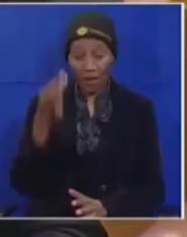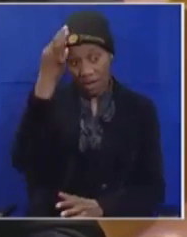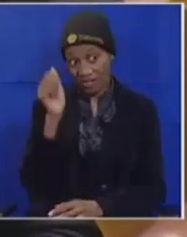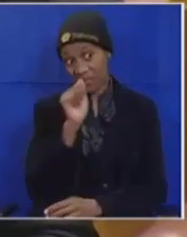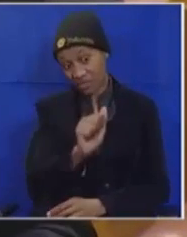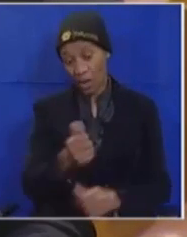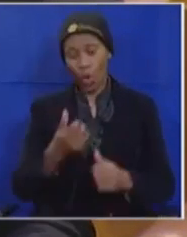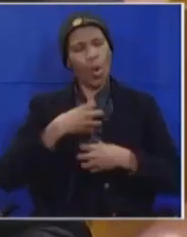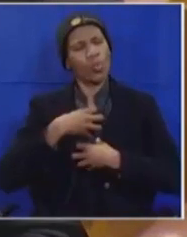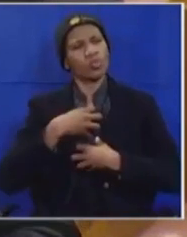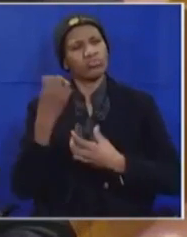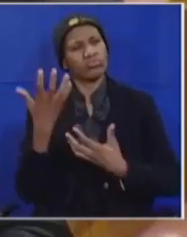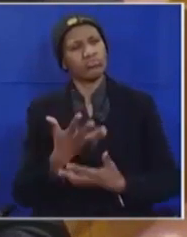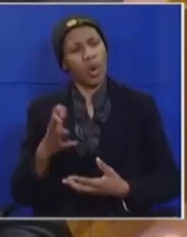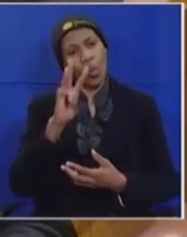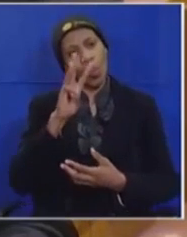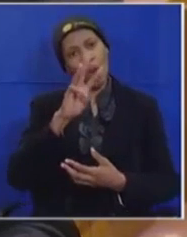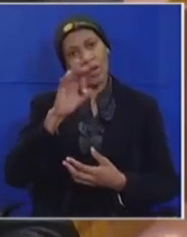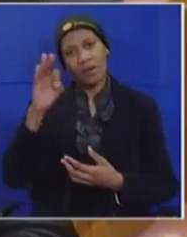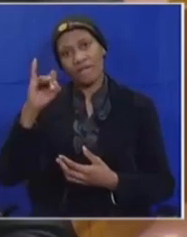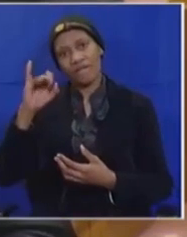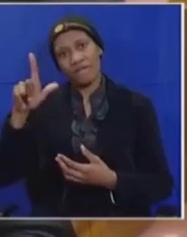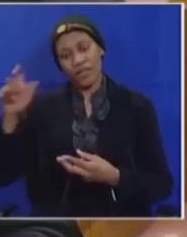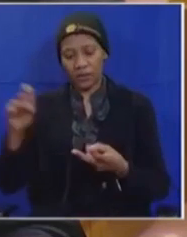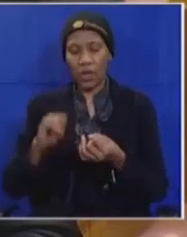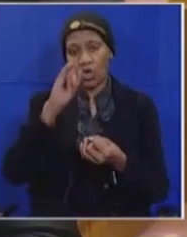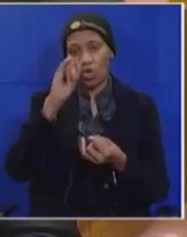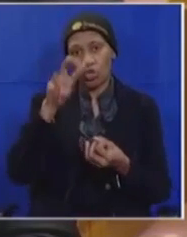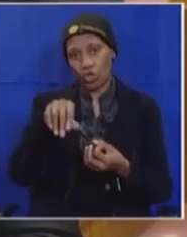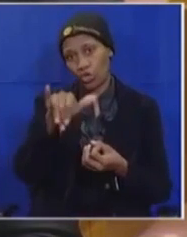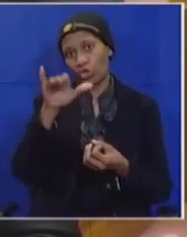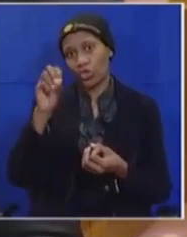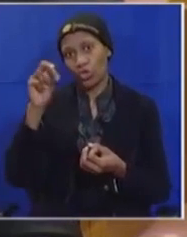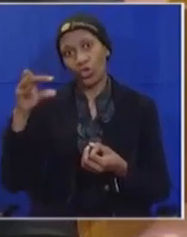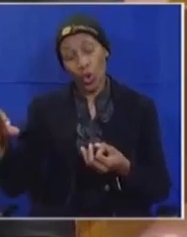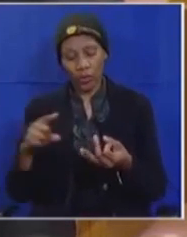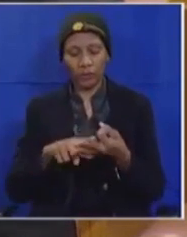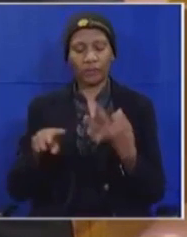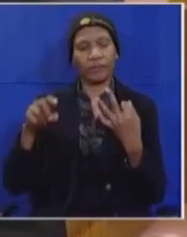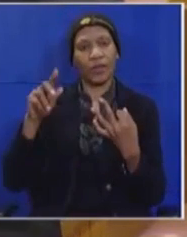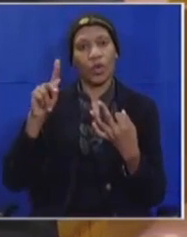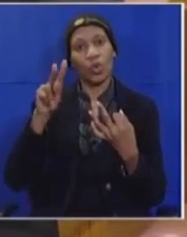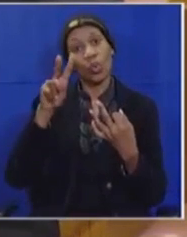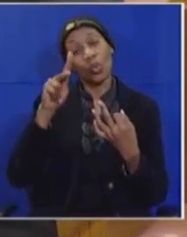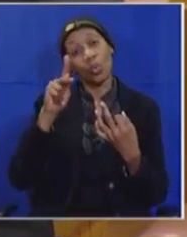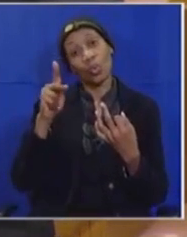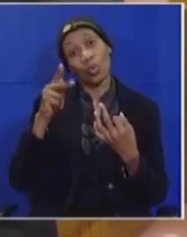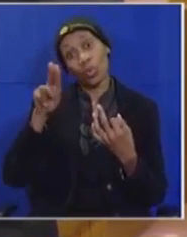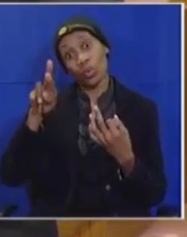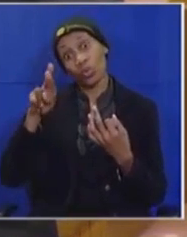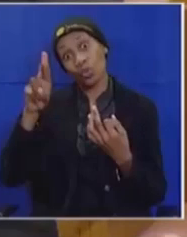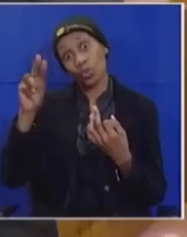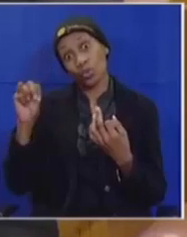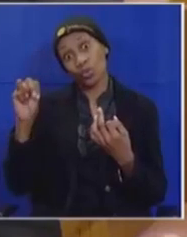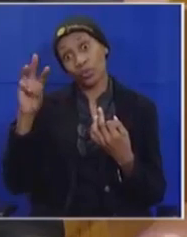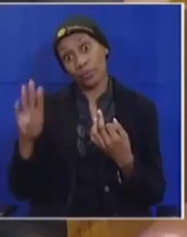already owns Wingfield, Youngsfield, and Kulenburg here in Cape Town. This discussion is